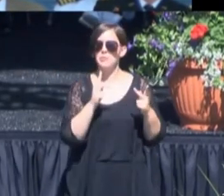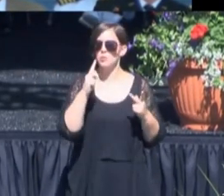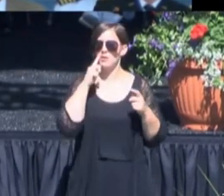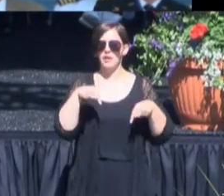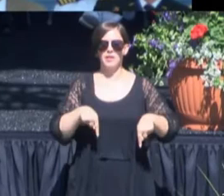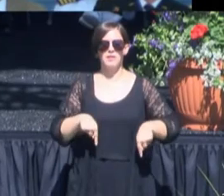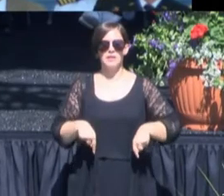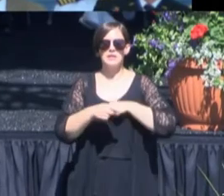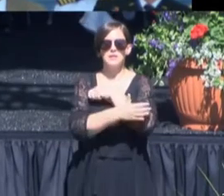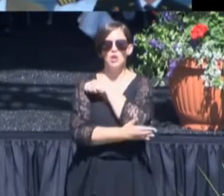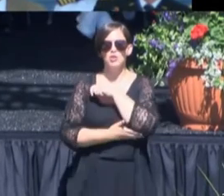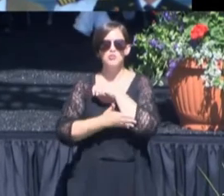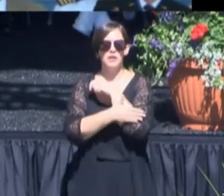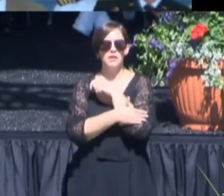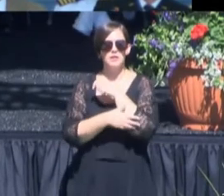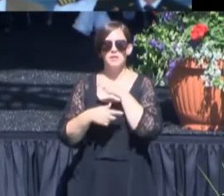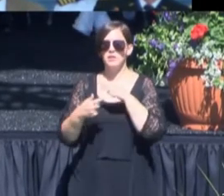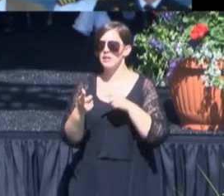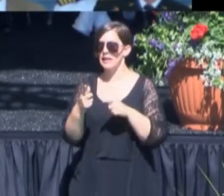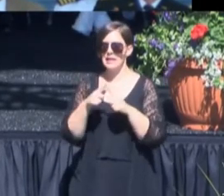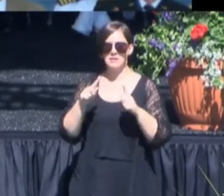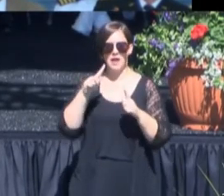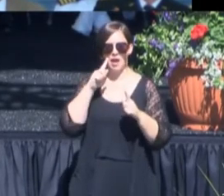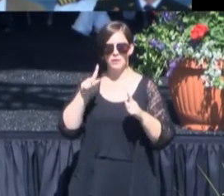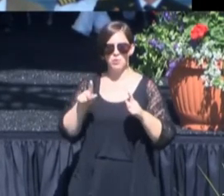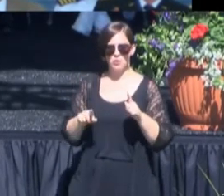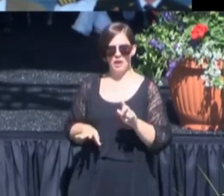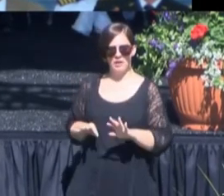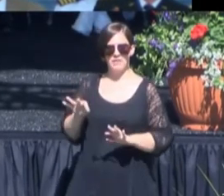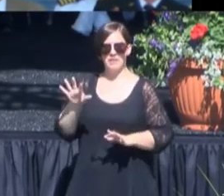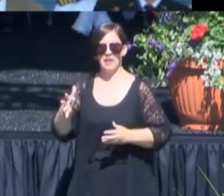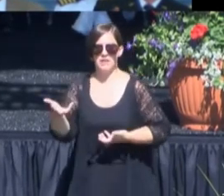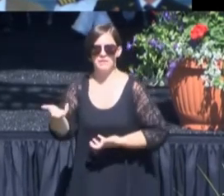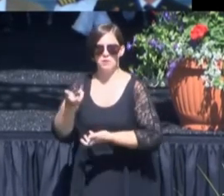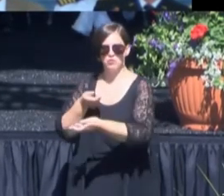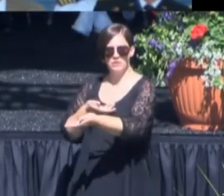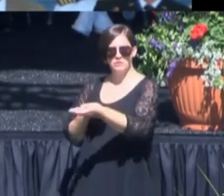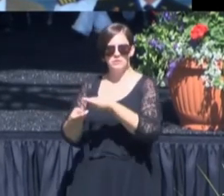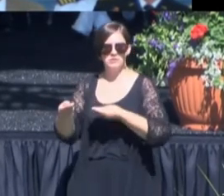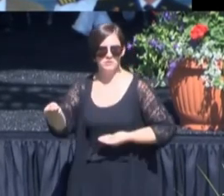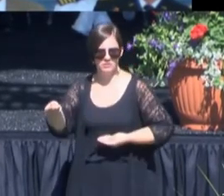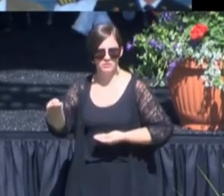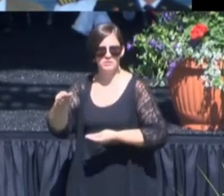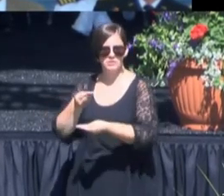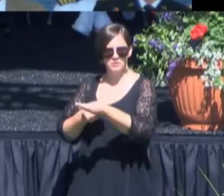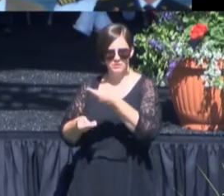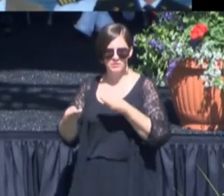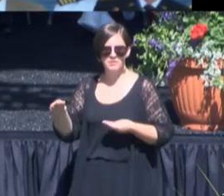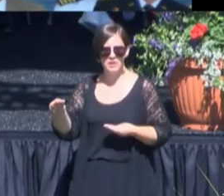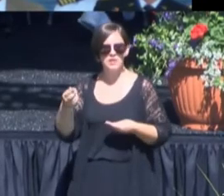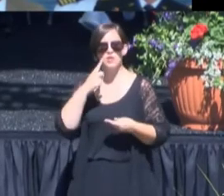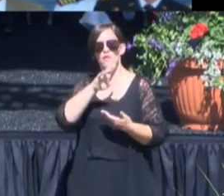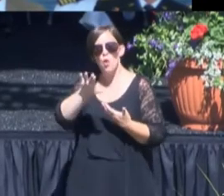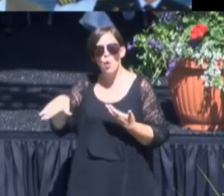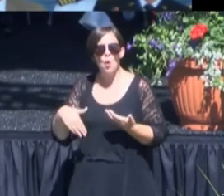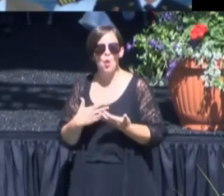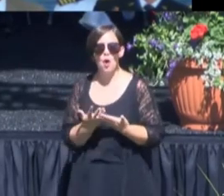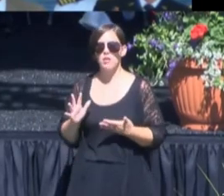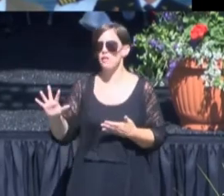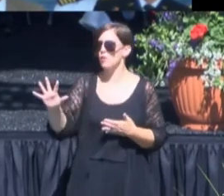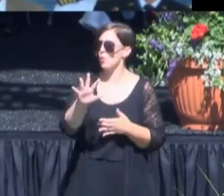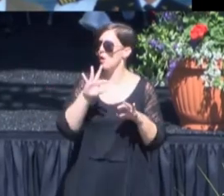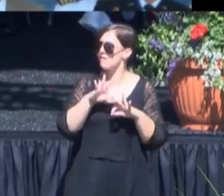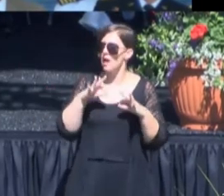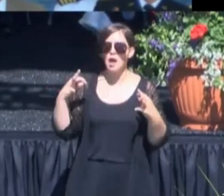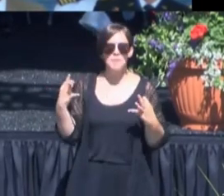is something like a bank where you have to put something in if you're going to take something out. And for all of your families, you just have